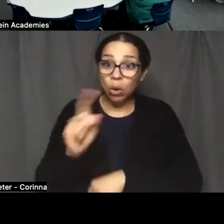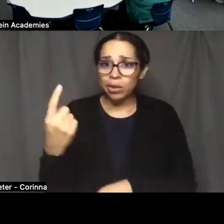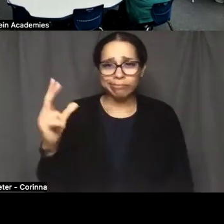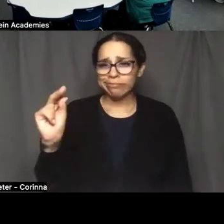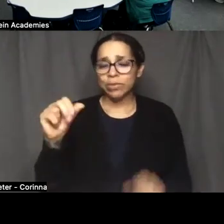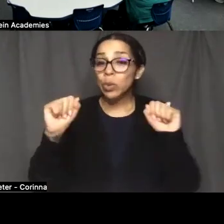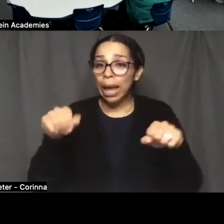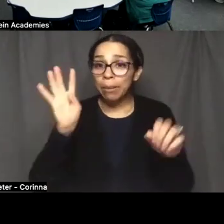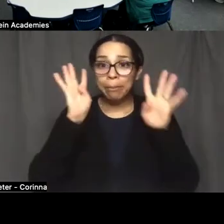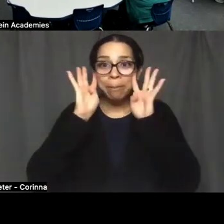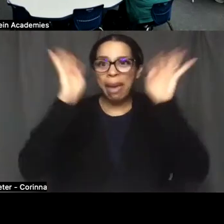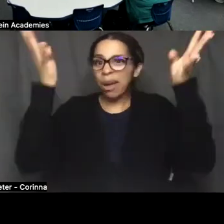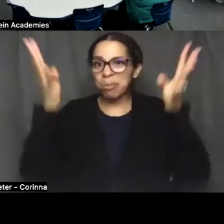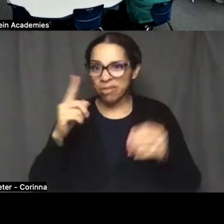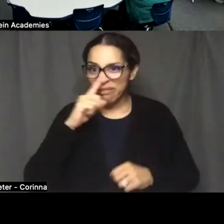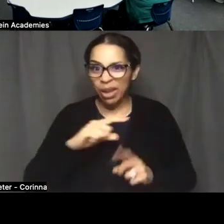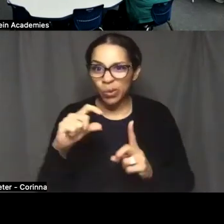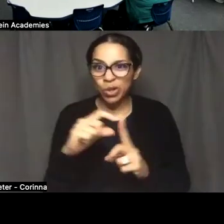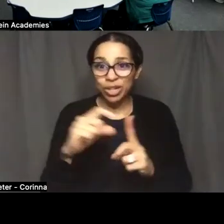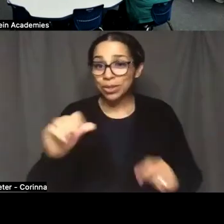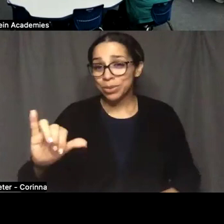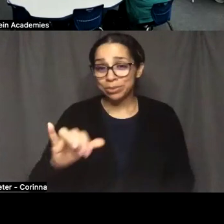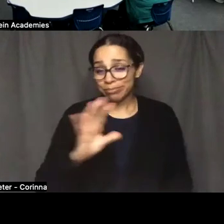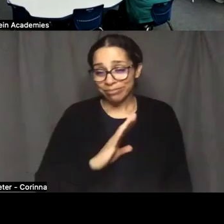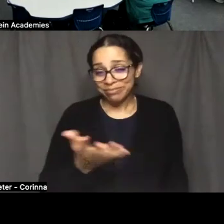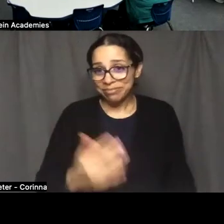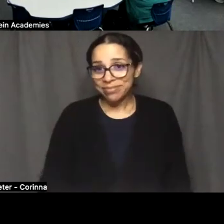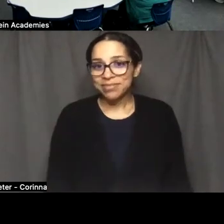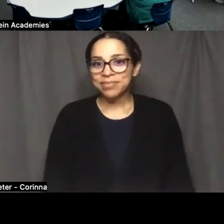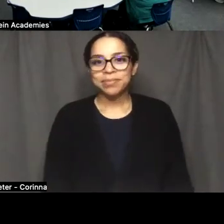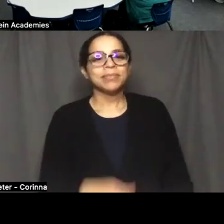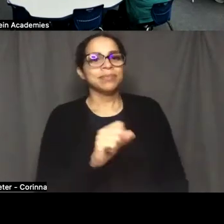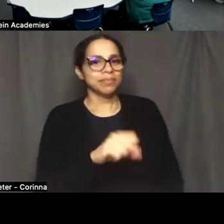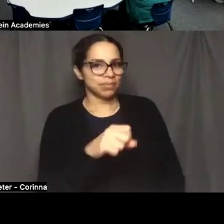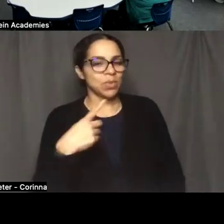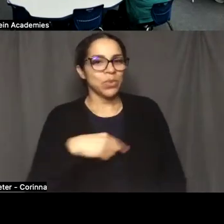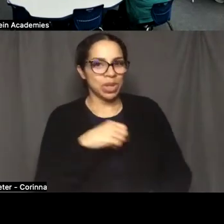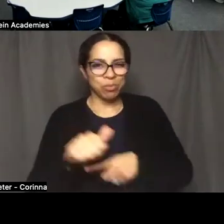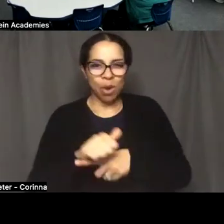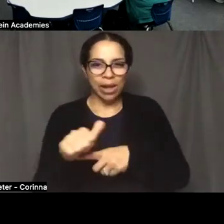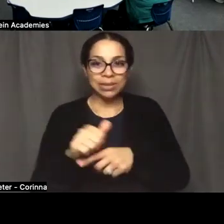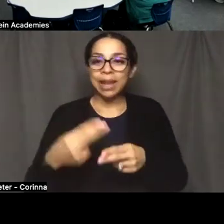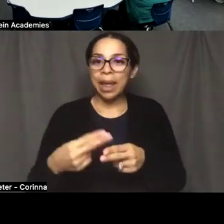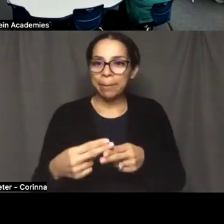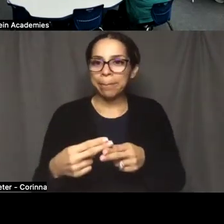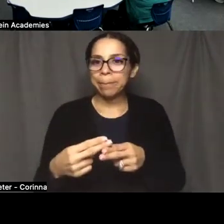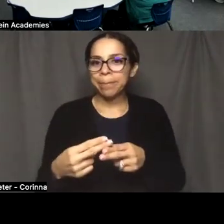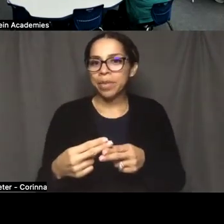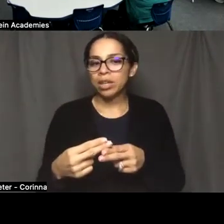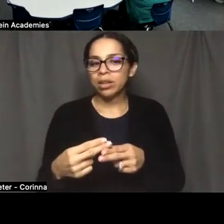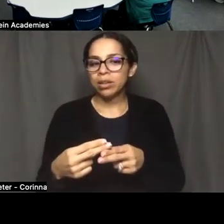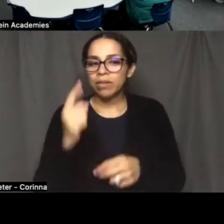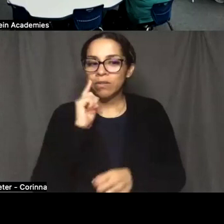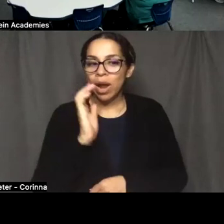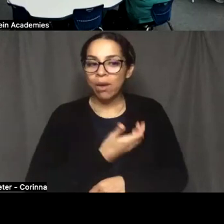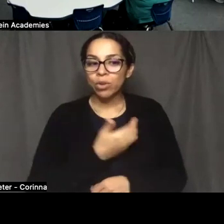words, right? They don't even have to be real words. You talk. We do all the time like names. So because part of our 6 reading group, we do that